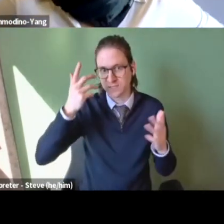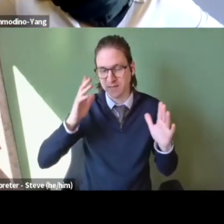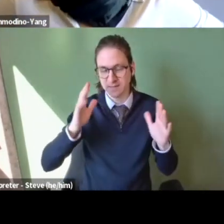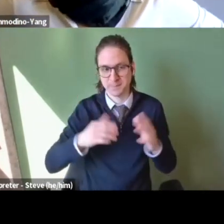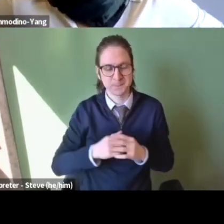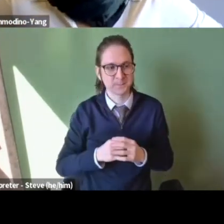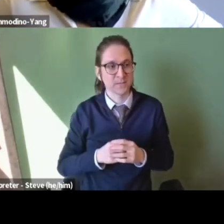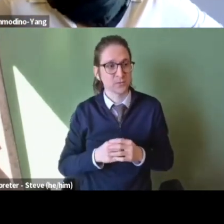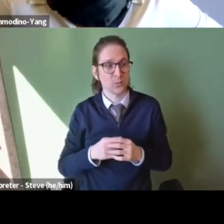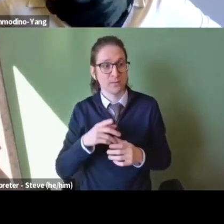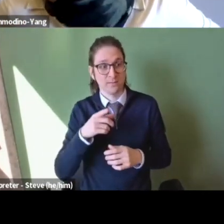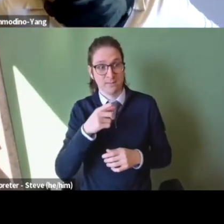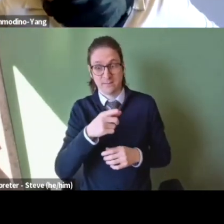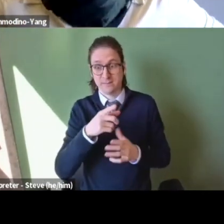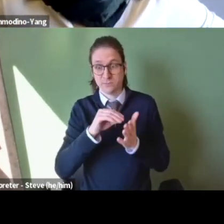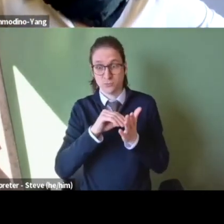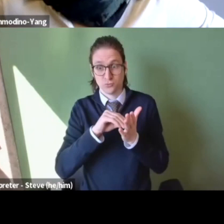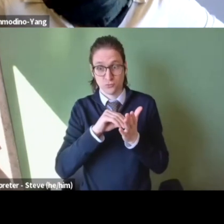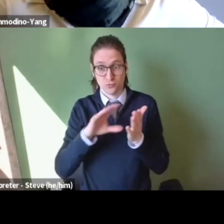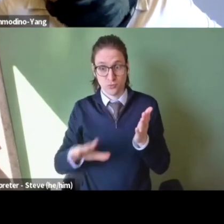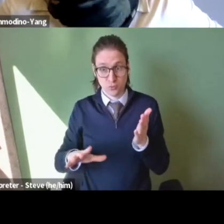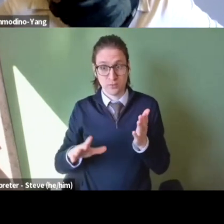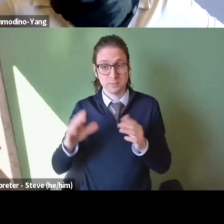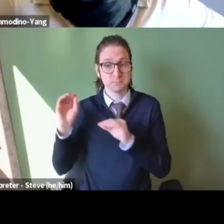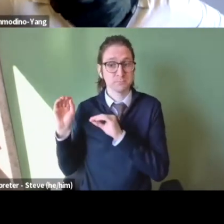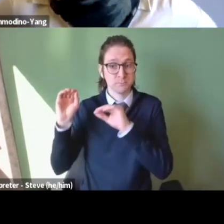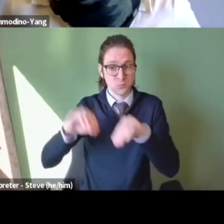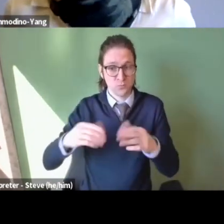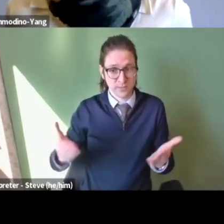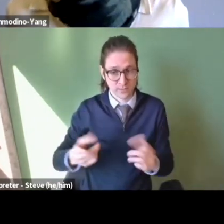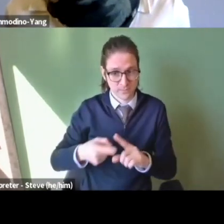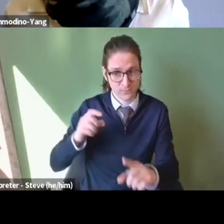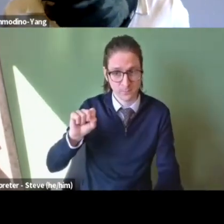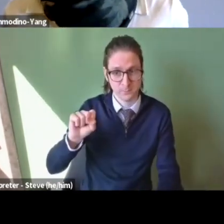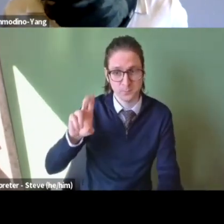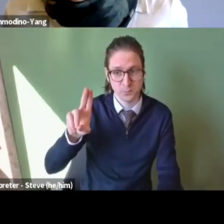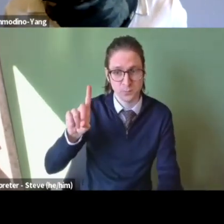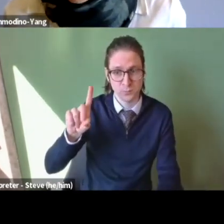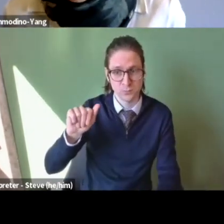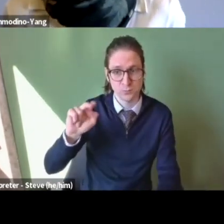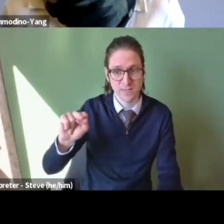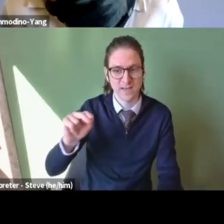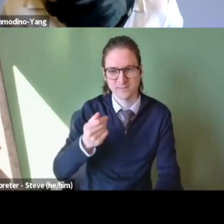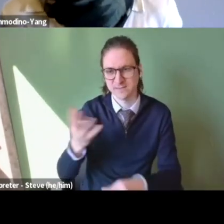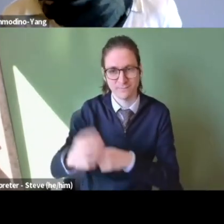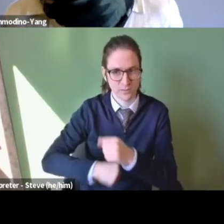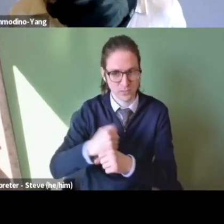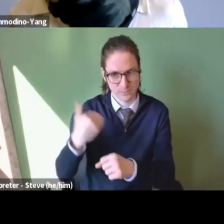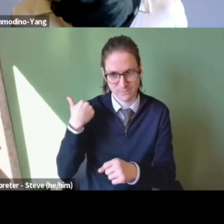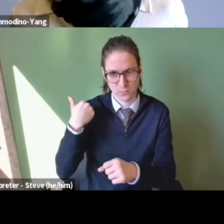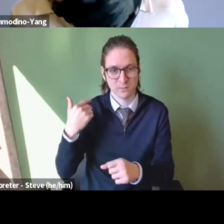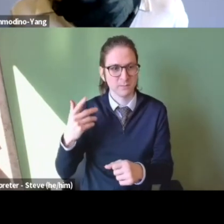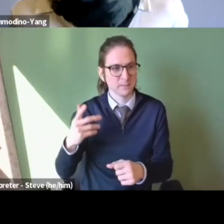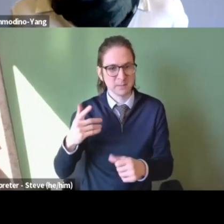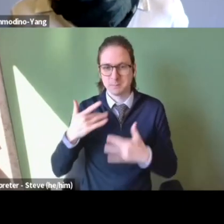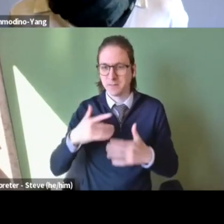had immigrated from Sudan some years earlier, had never before passed a math class. He's 18 years old